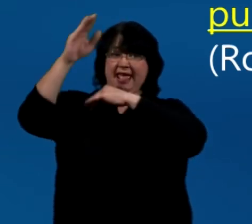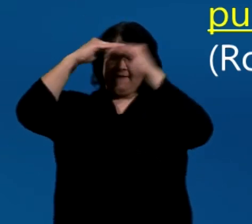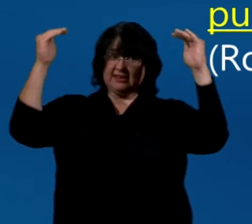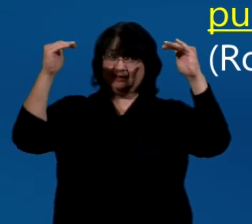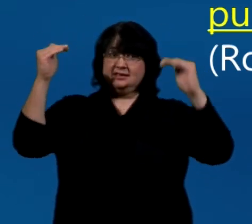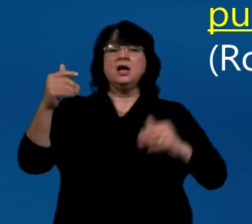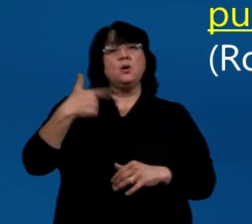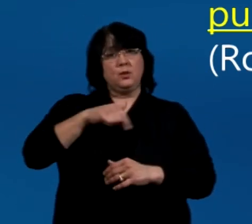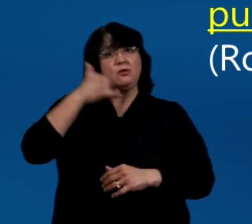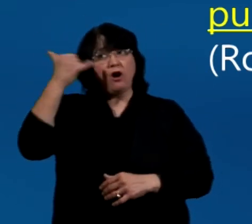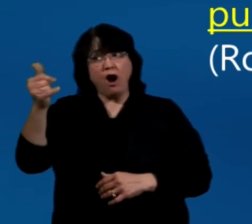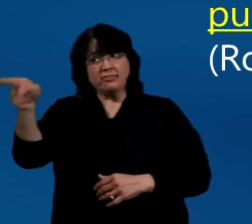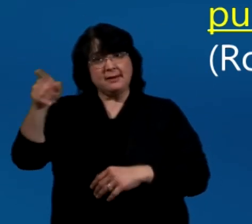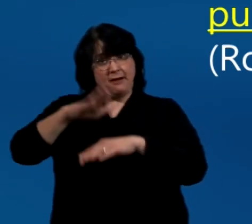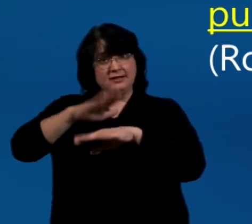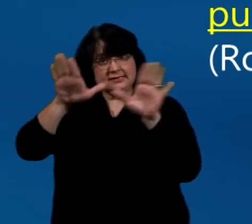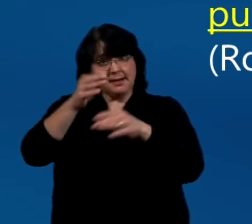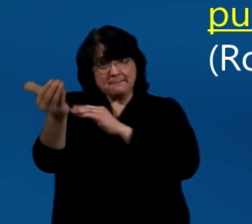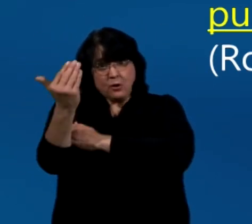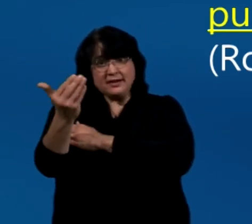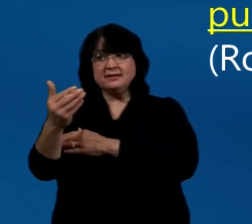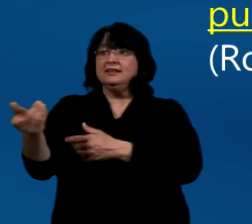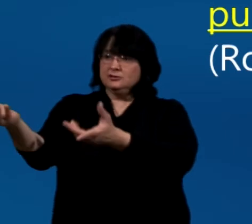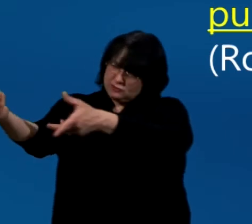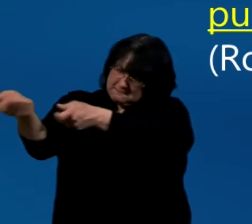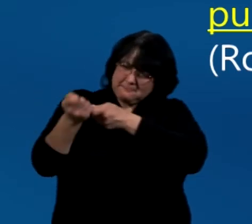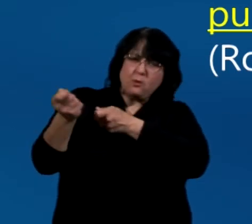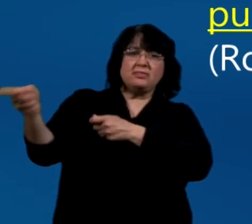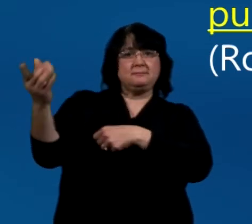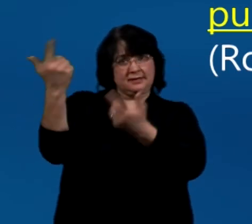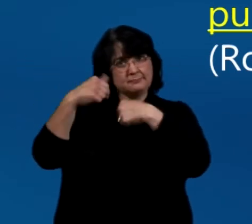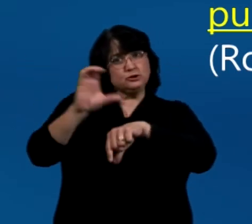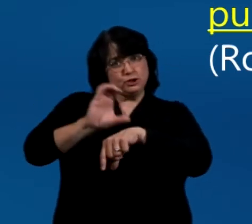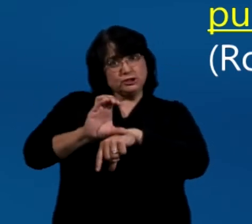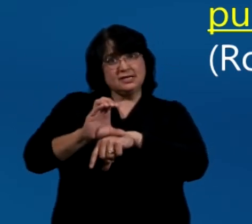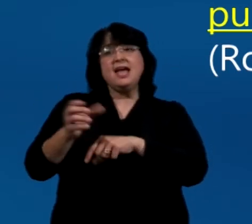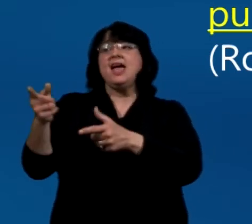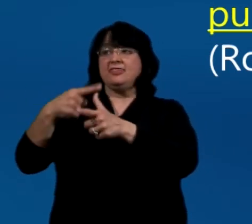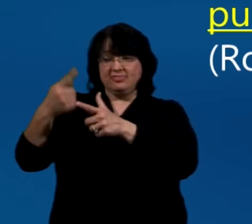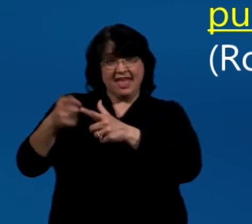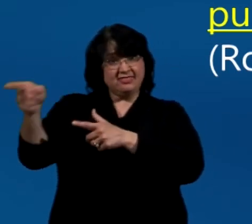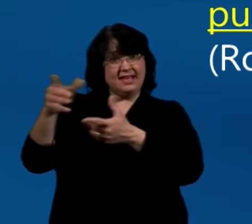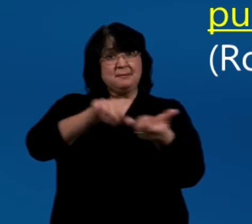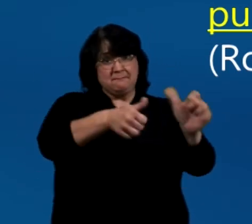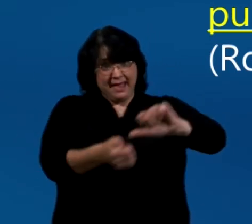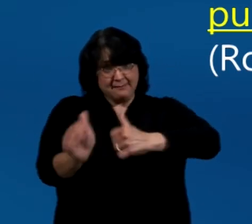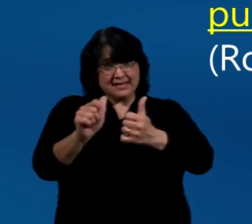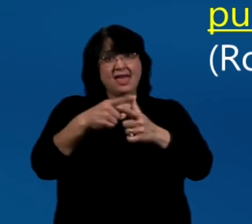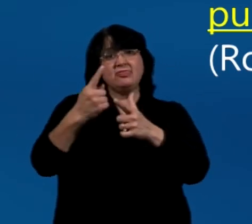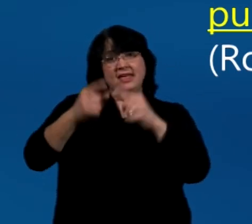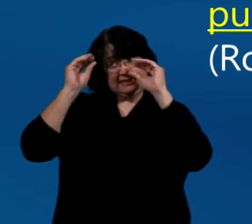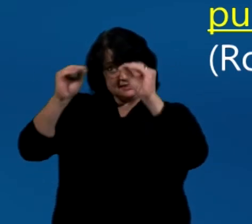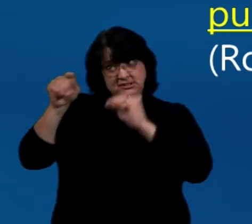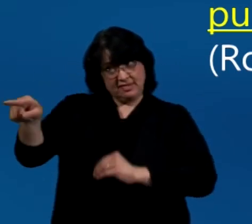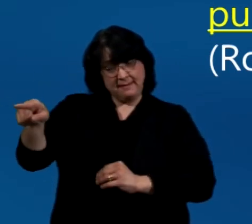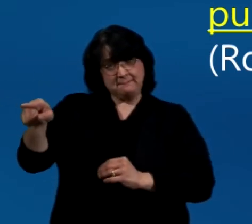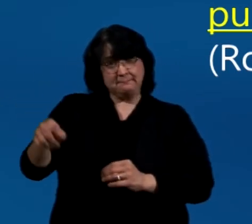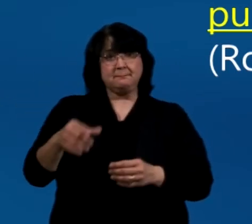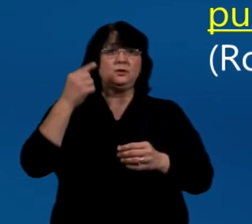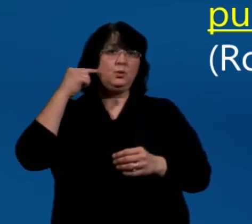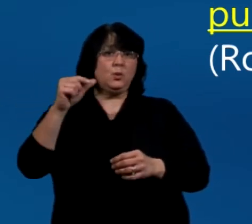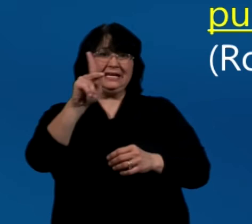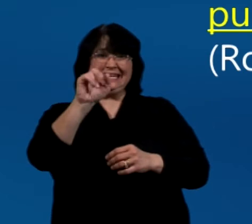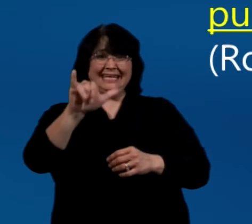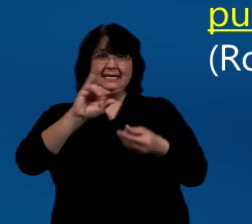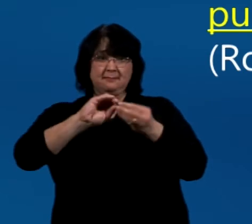them Sunday morning. We're going to do whatever we got to do to get them in church, to get them to make that confession, and then get them baptized, and then teach them. Now, let me give you golden key number 4,